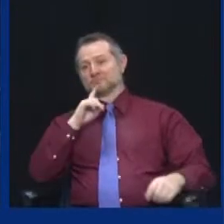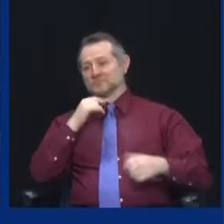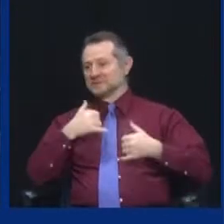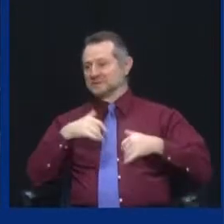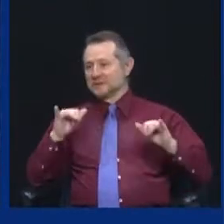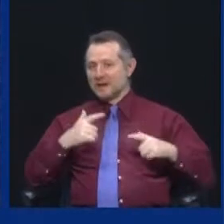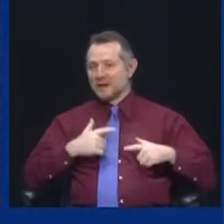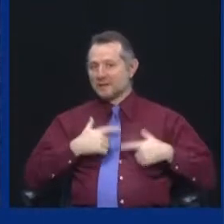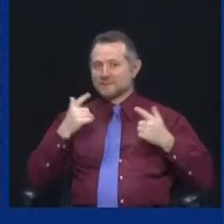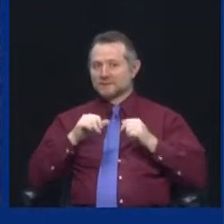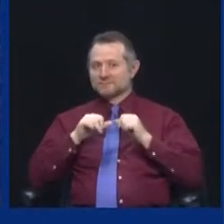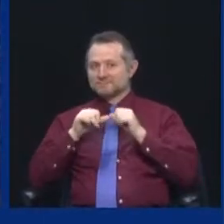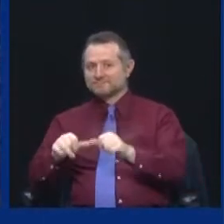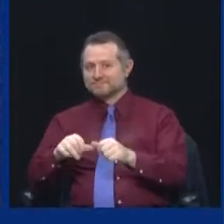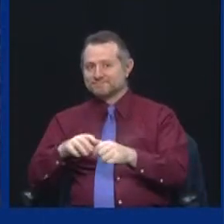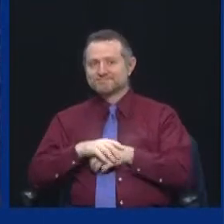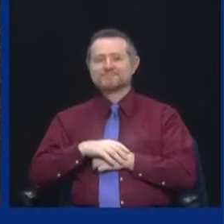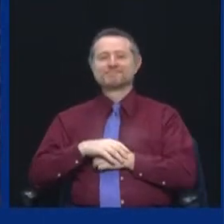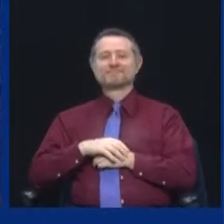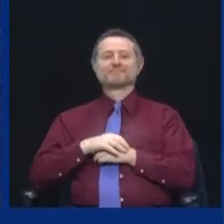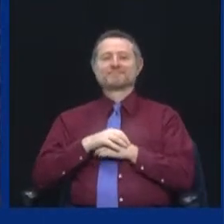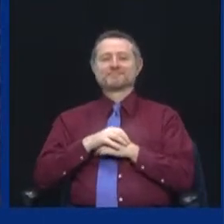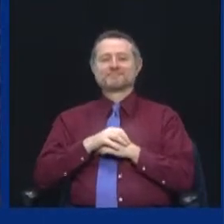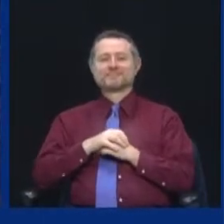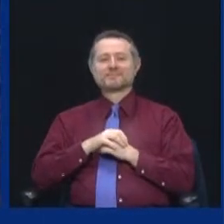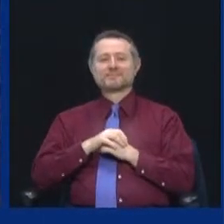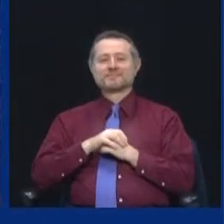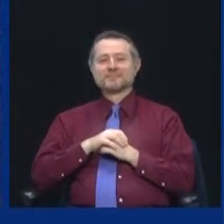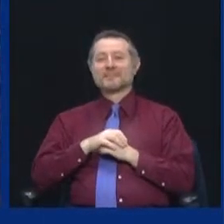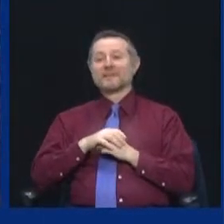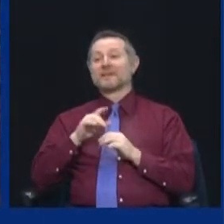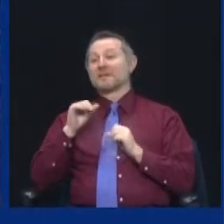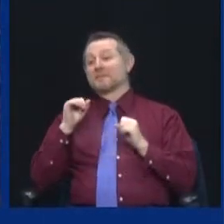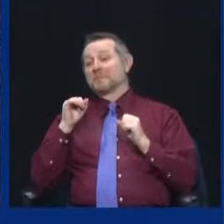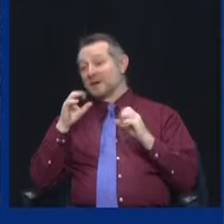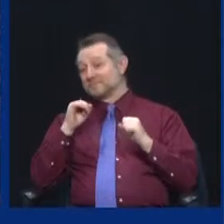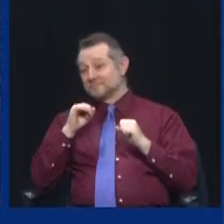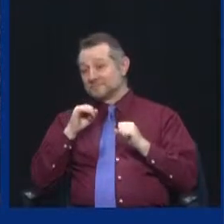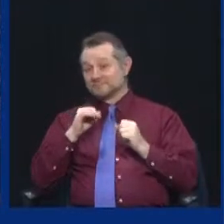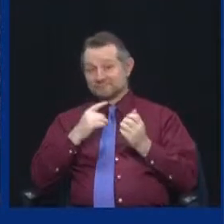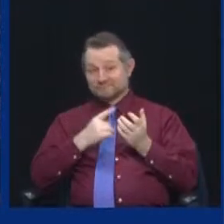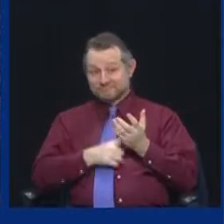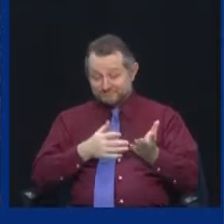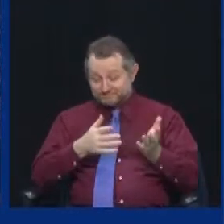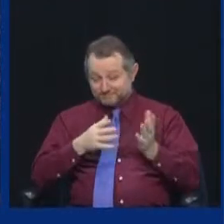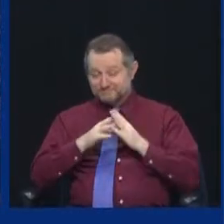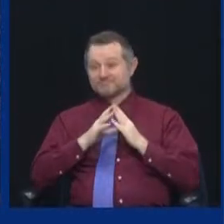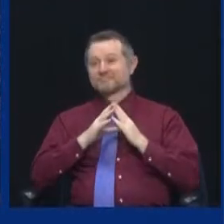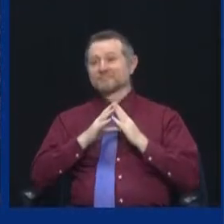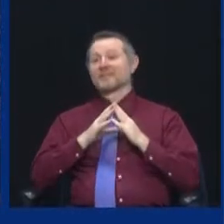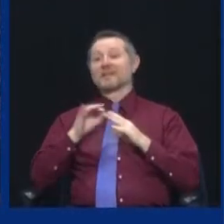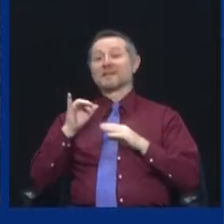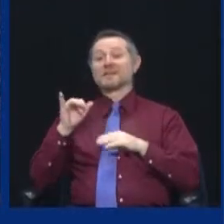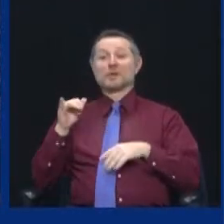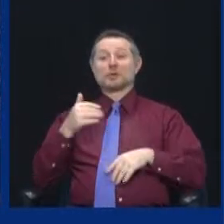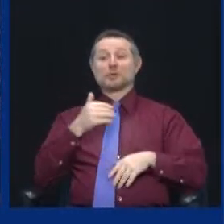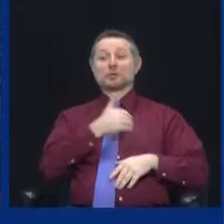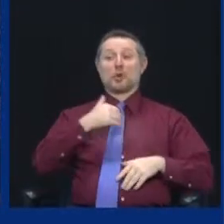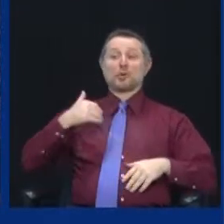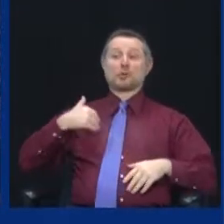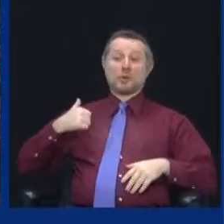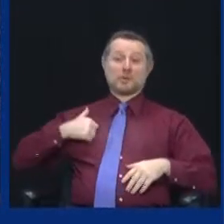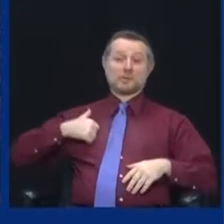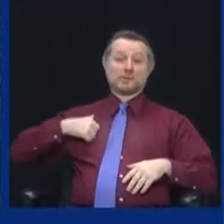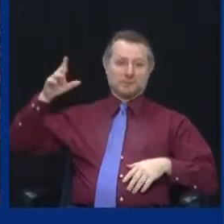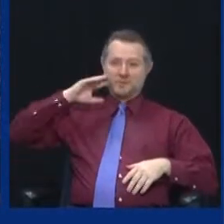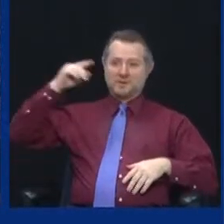dream lives. And amazingly, with the Toronto team playing here,